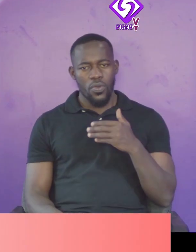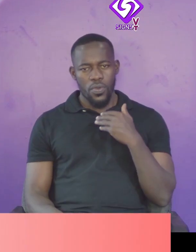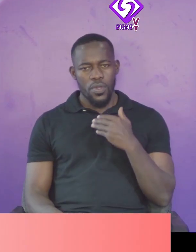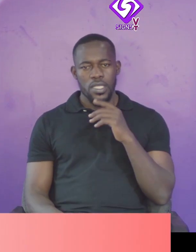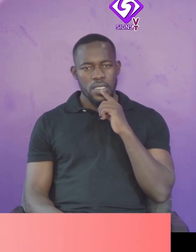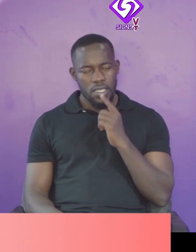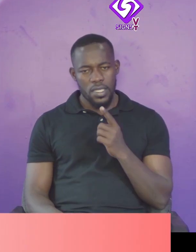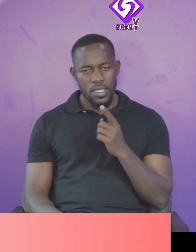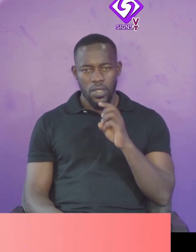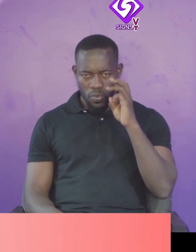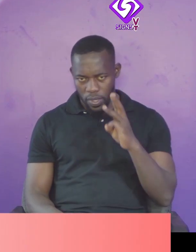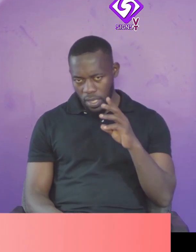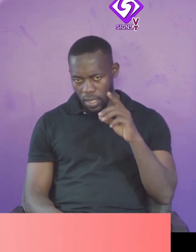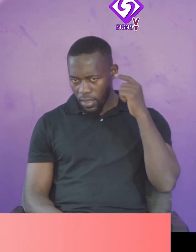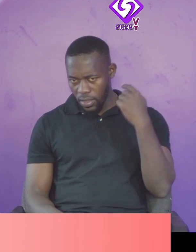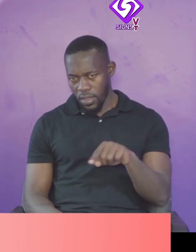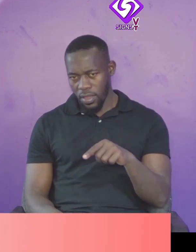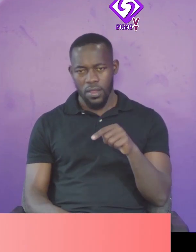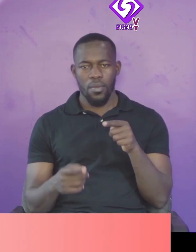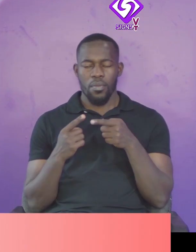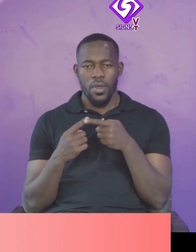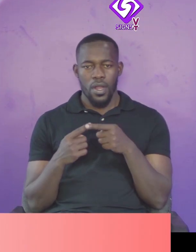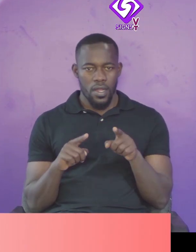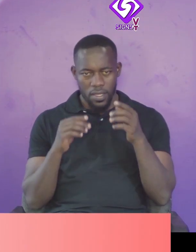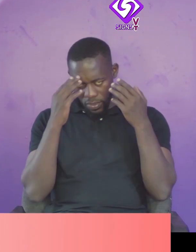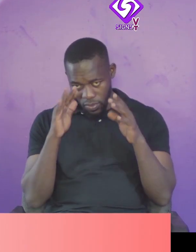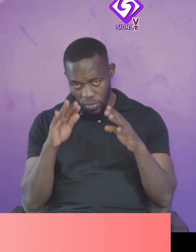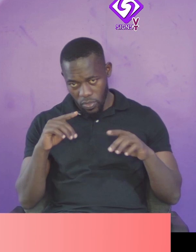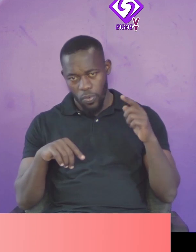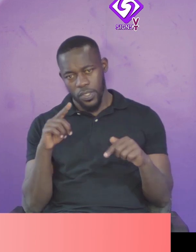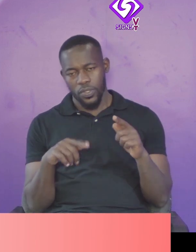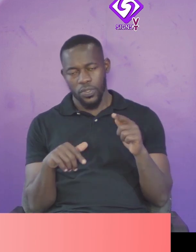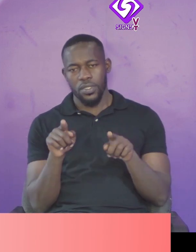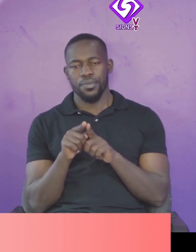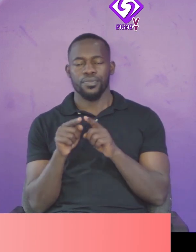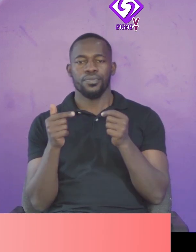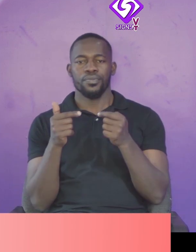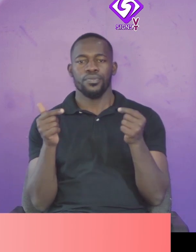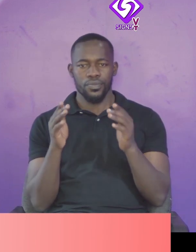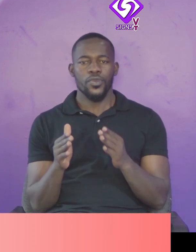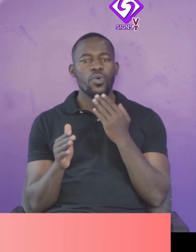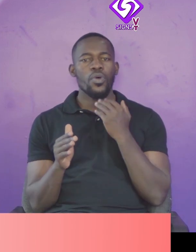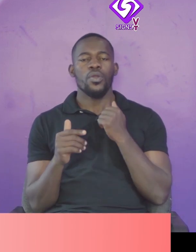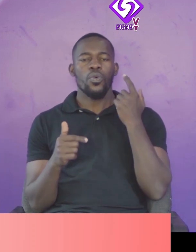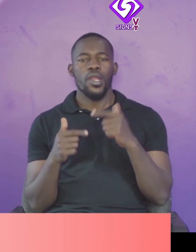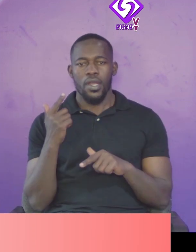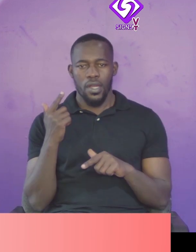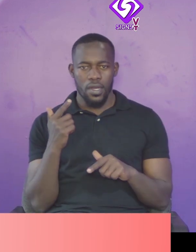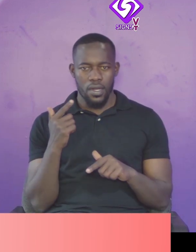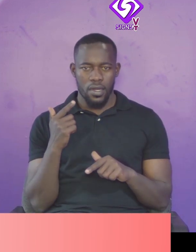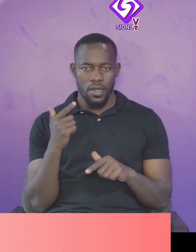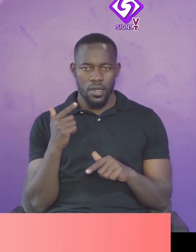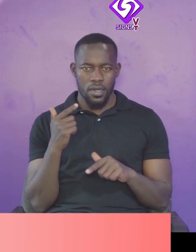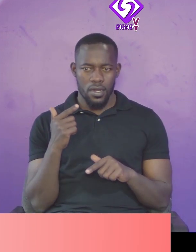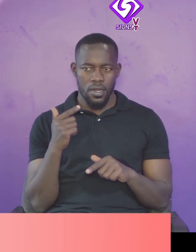in their heads, we are going to win. They don't know it is a competition, and the opponent also wants to win the game to escape relegation.